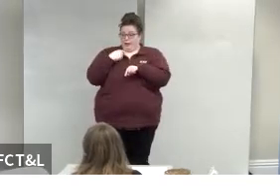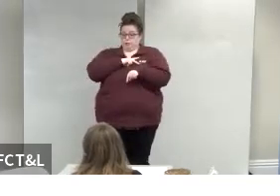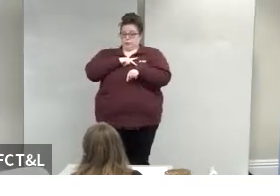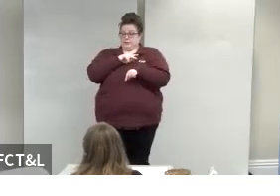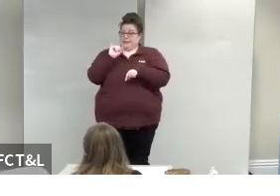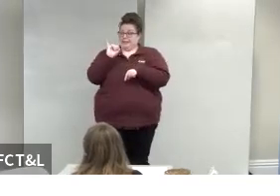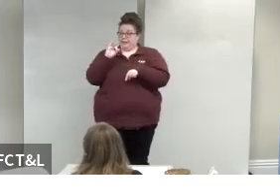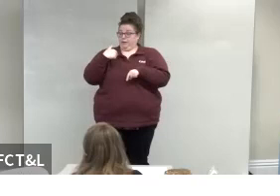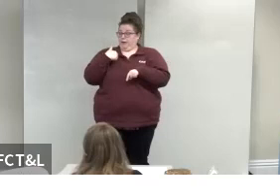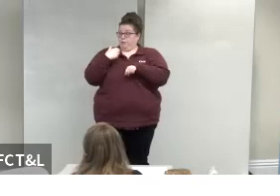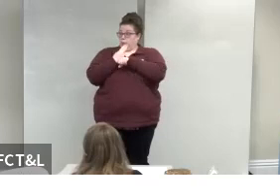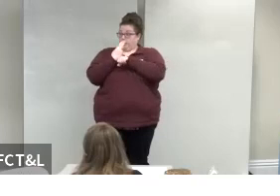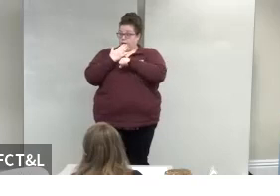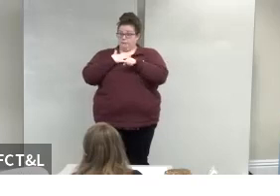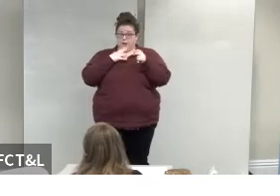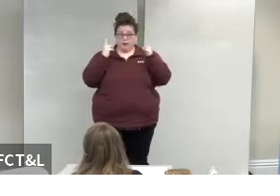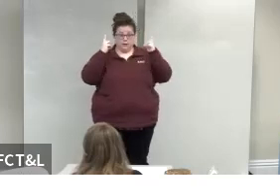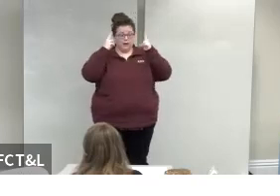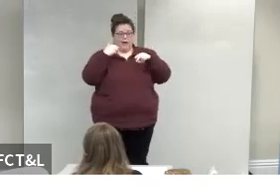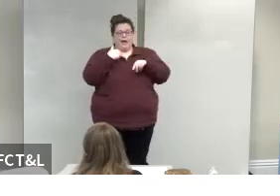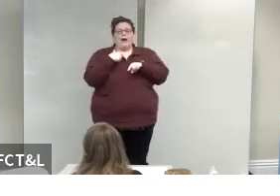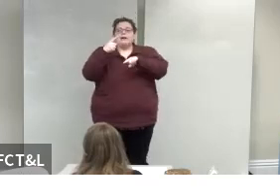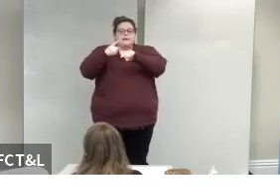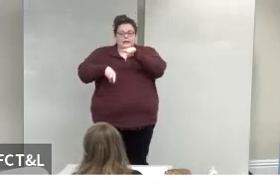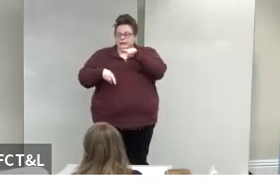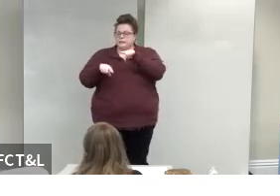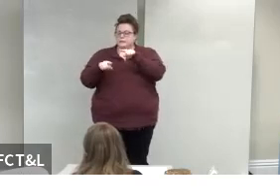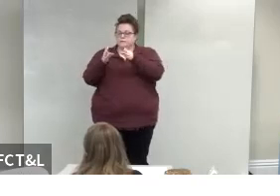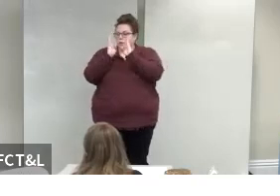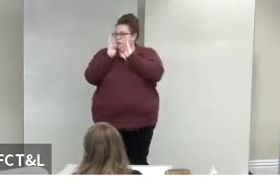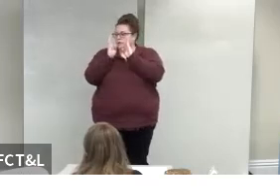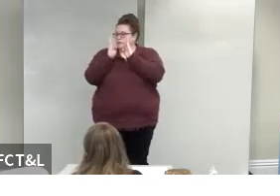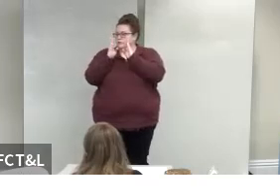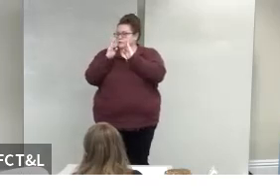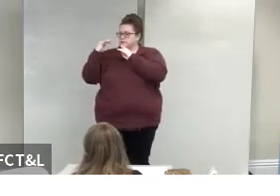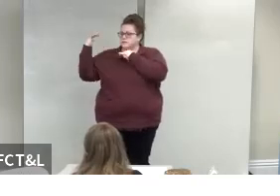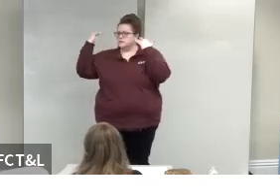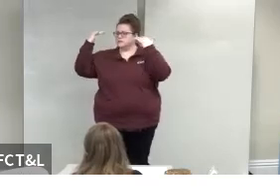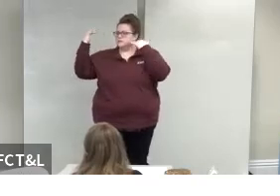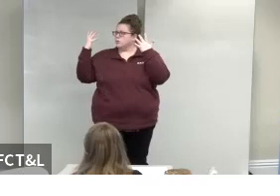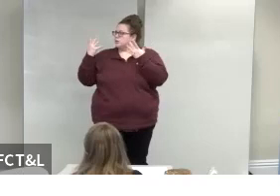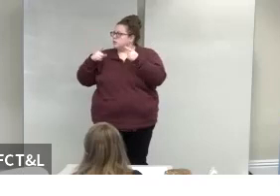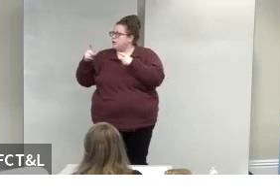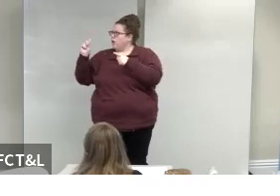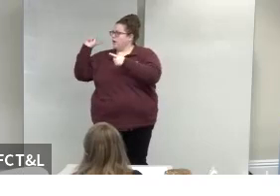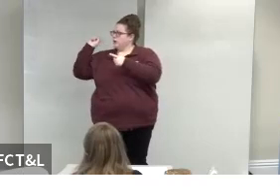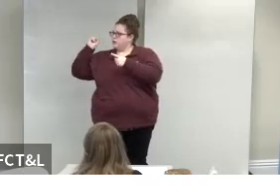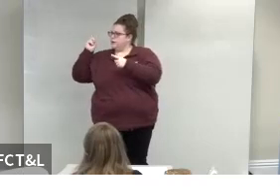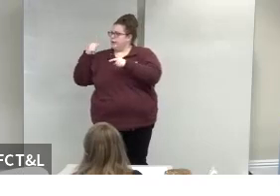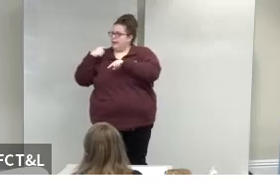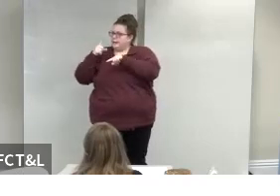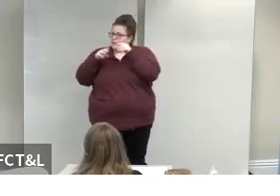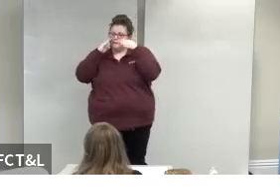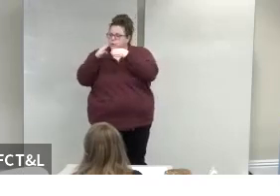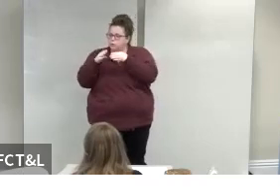is reduced. Personally, if I'm wearing my aids, I can't really focus because there's